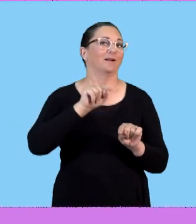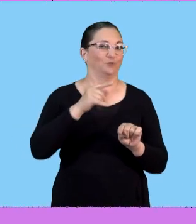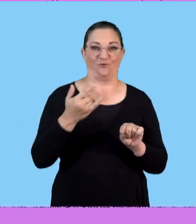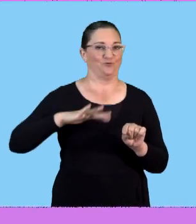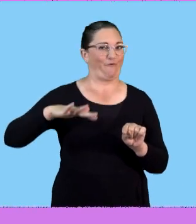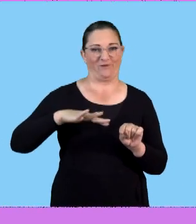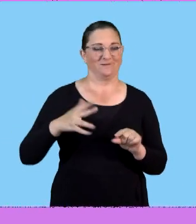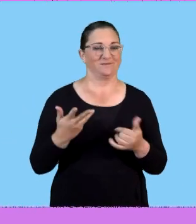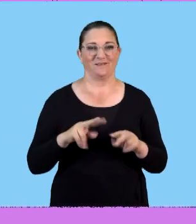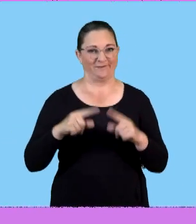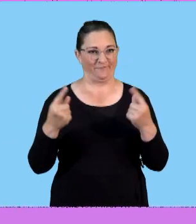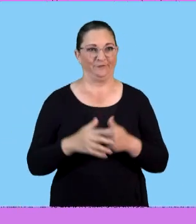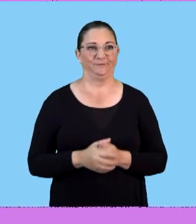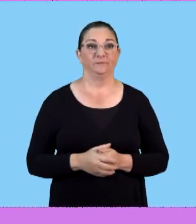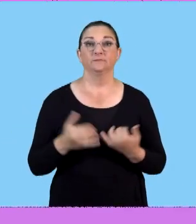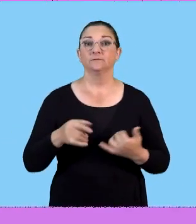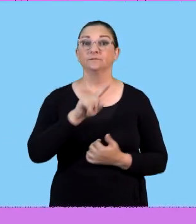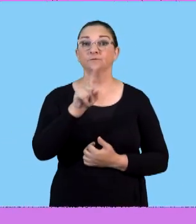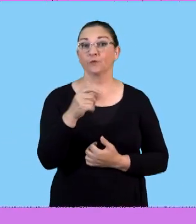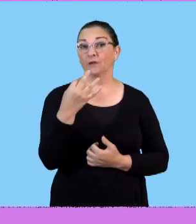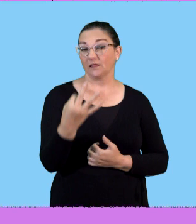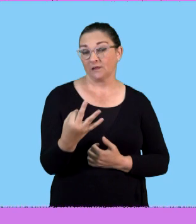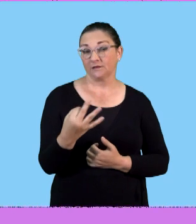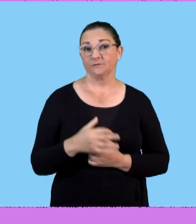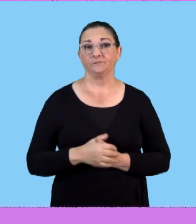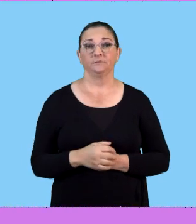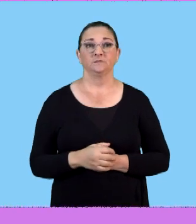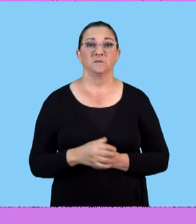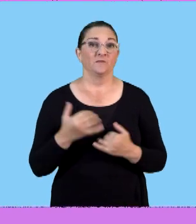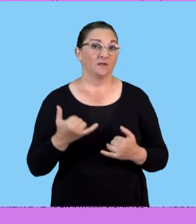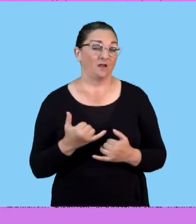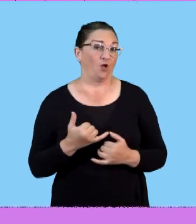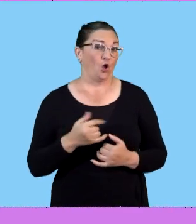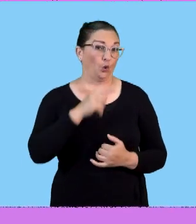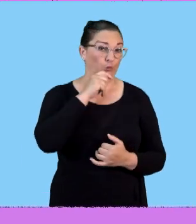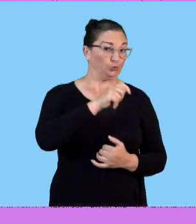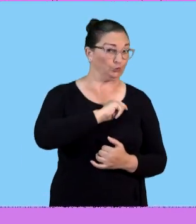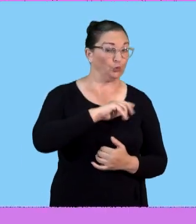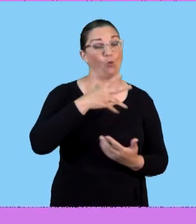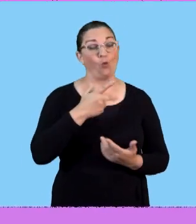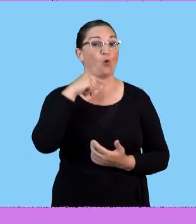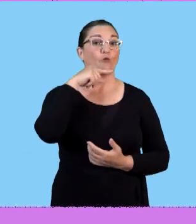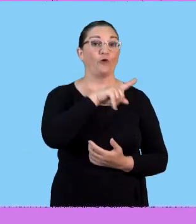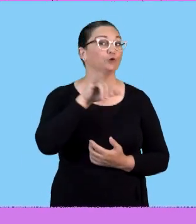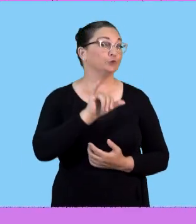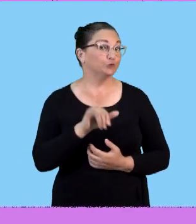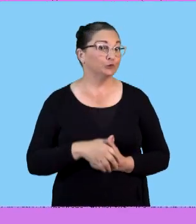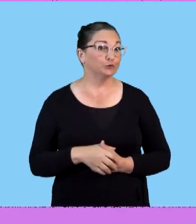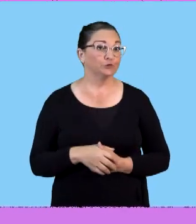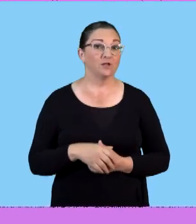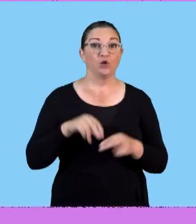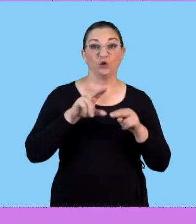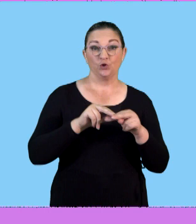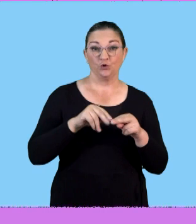question. So in question number 3, we are asking whether the following statement is true or false.